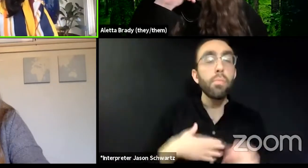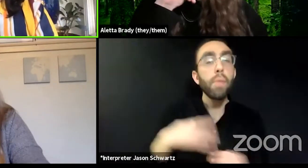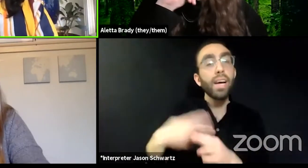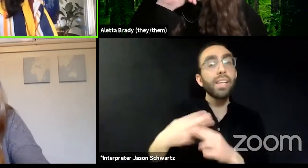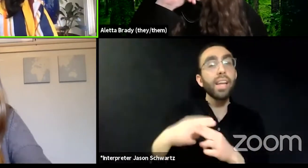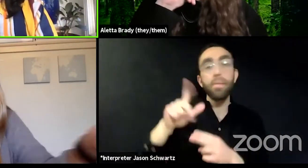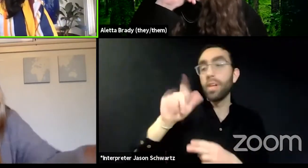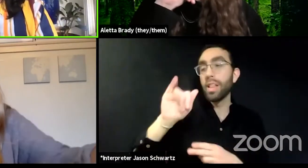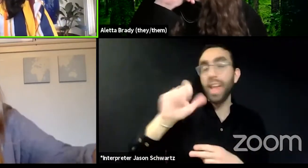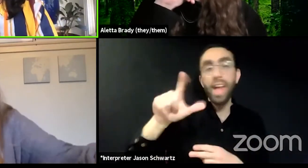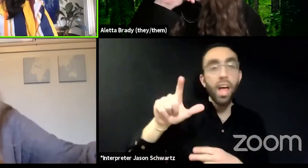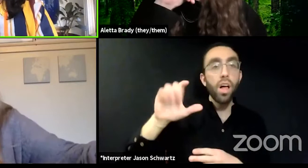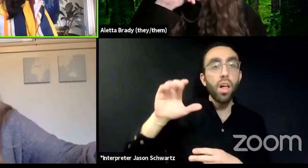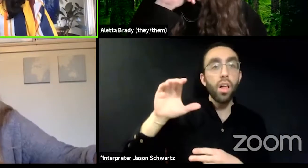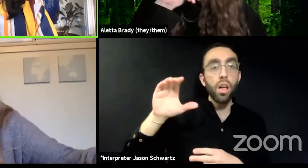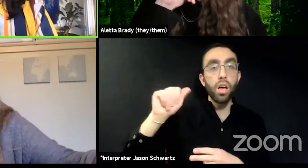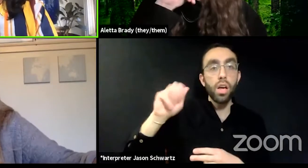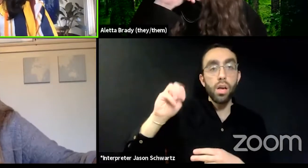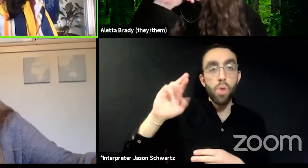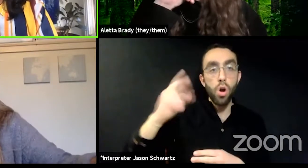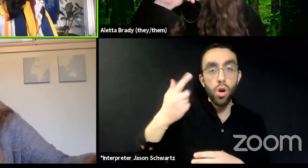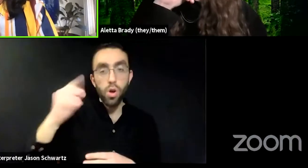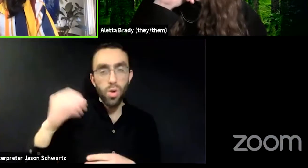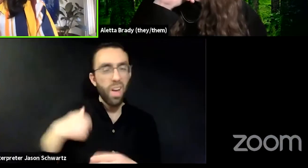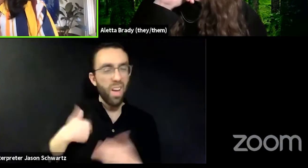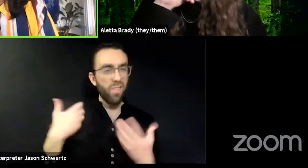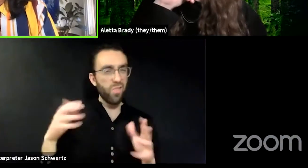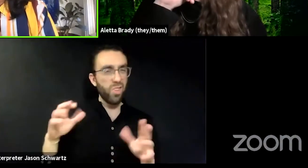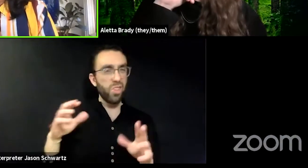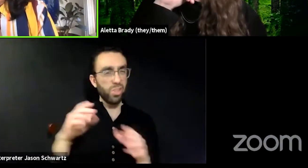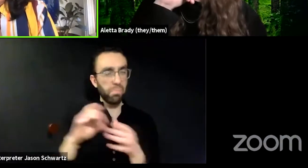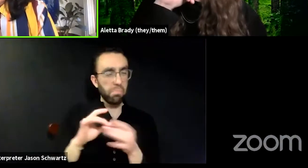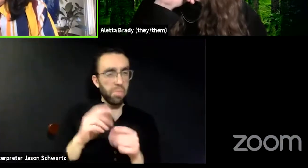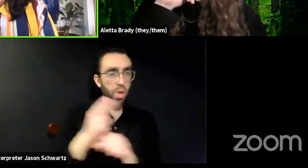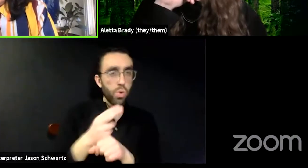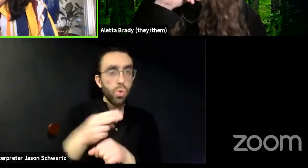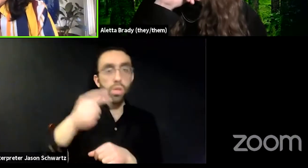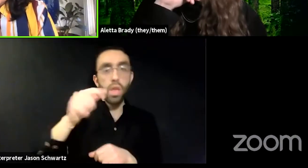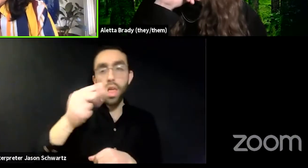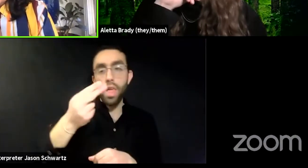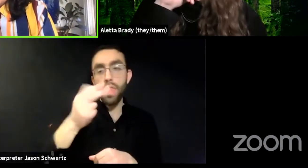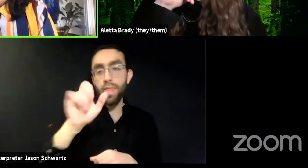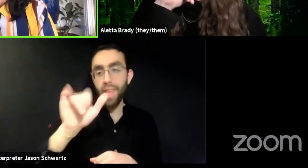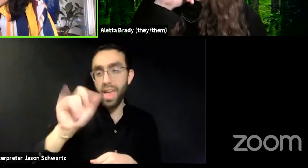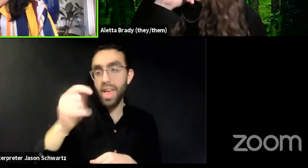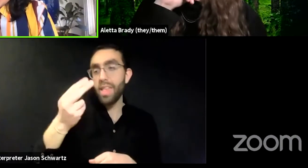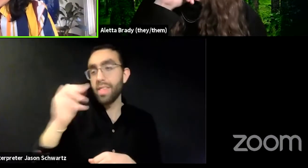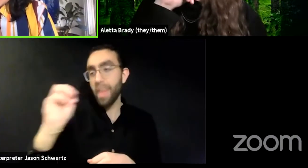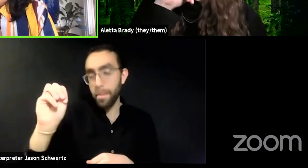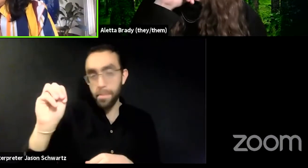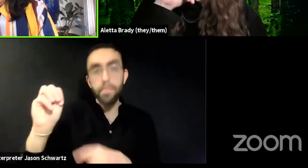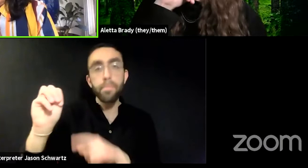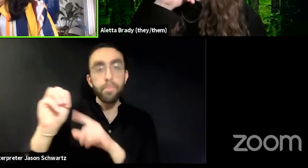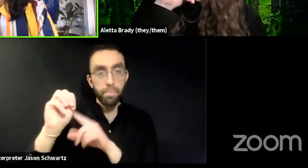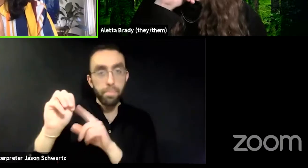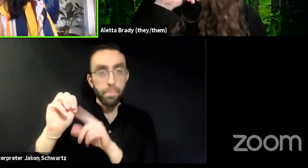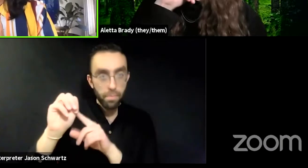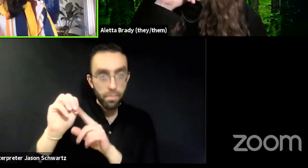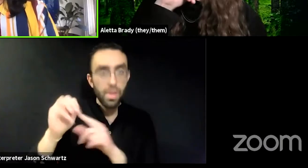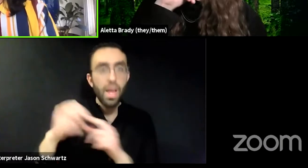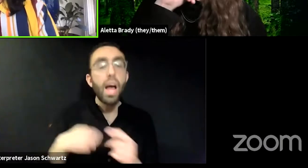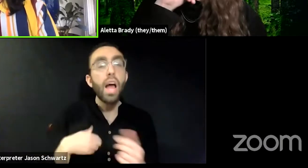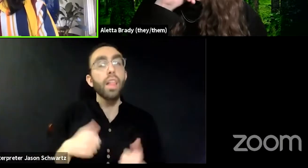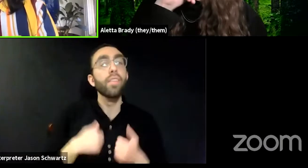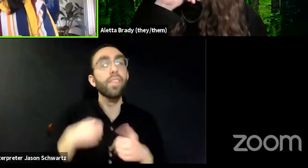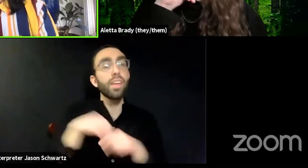Camargo. I use they, them, theirs pronouns, as it was already mentioned. I come to you from Wichin Territory, the Ohlone's People's Lands in Berkeley,